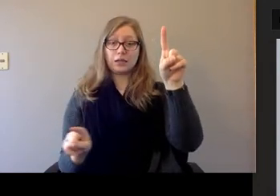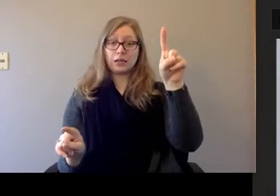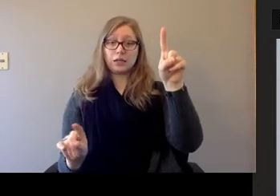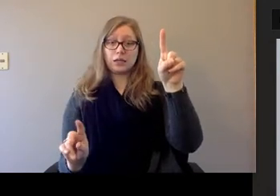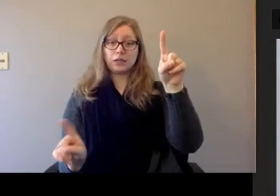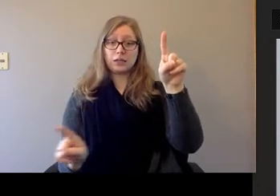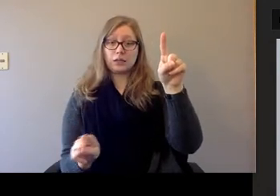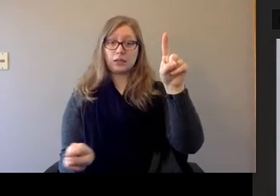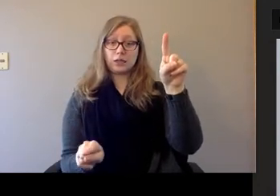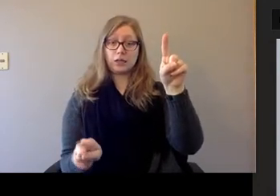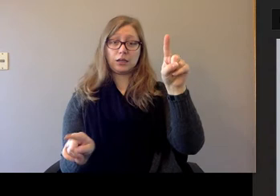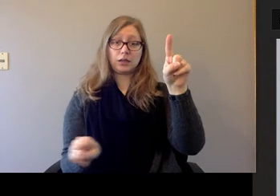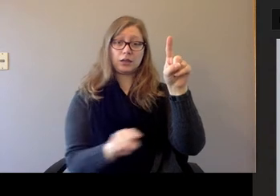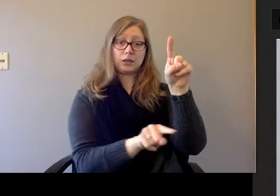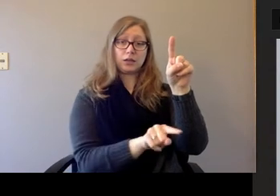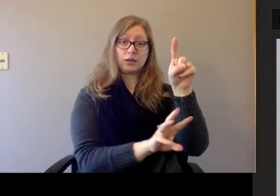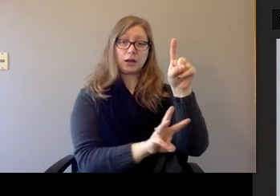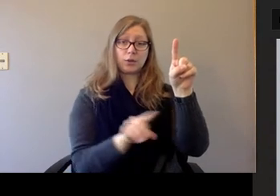be congruent to